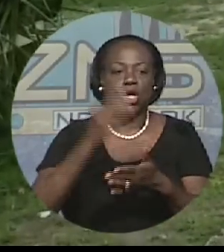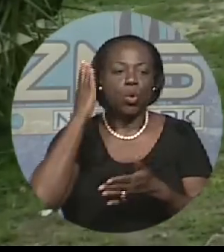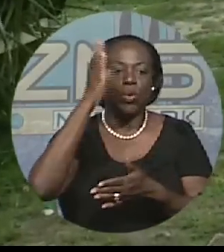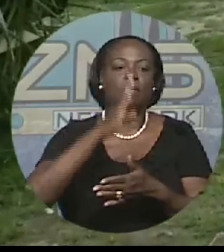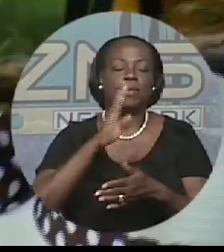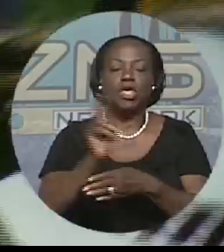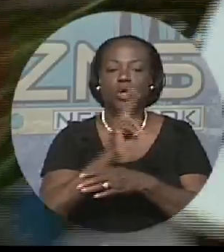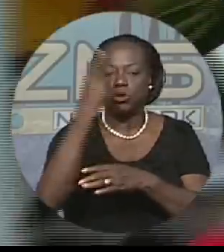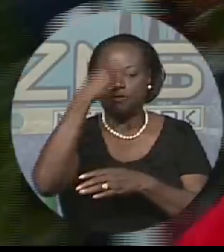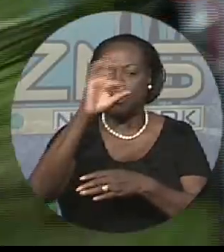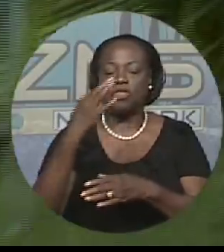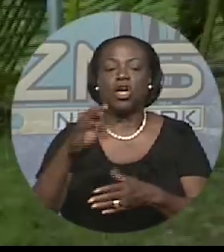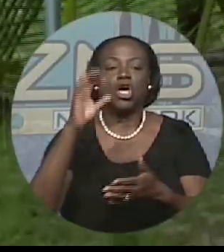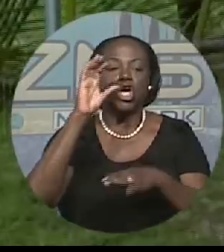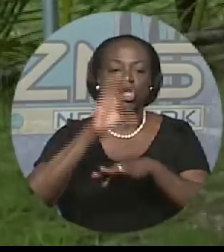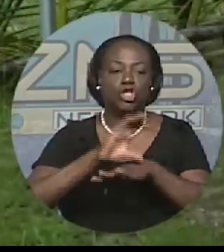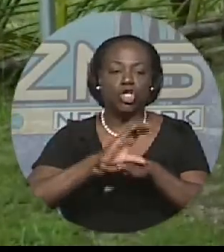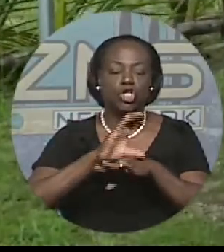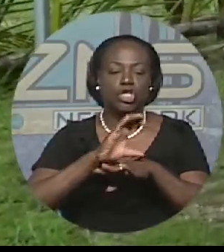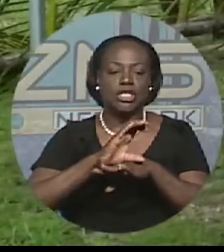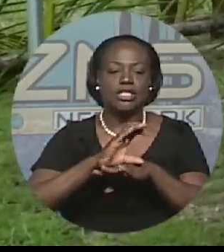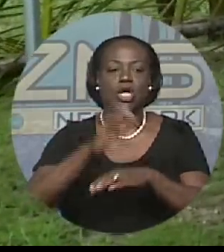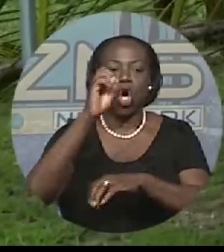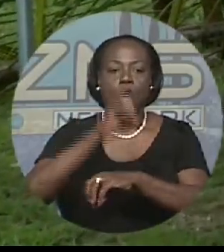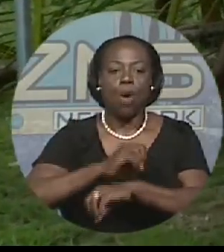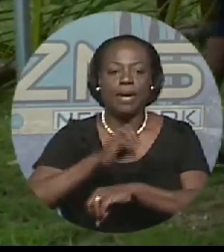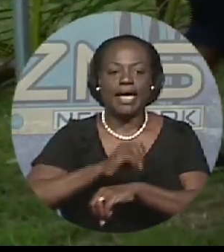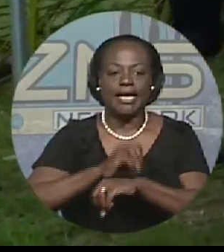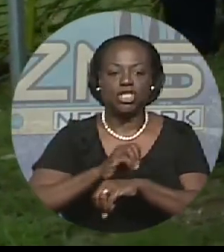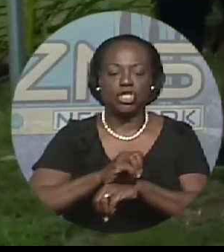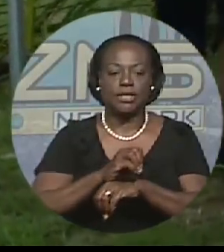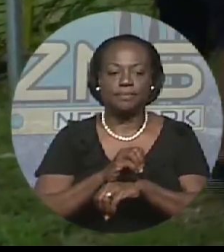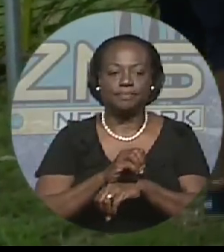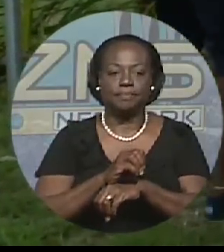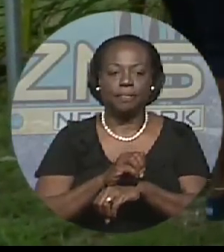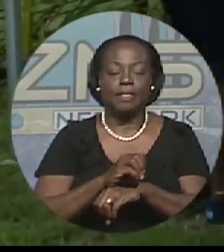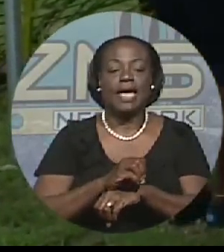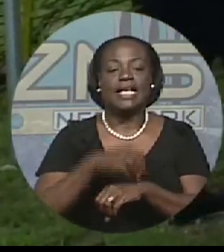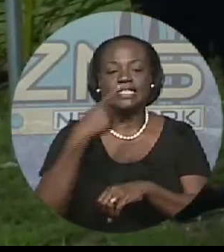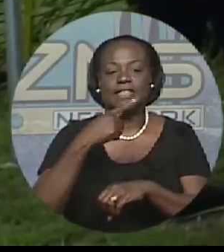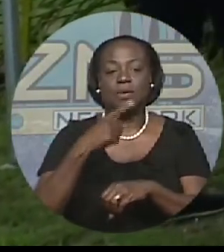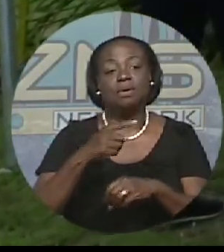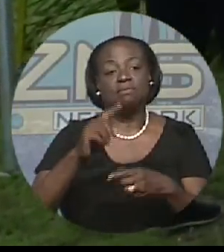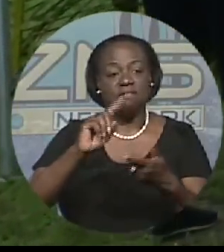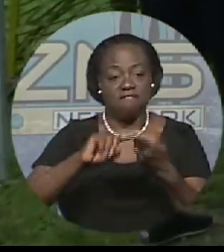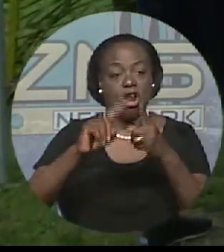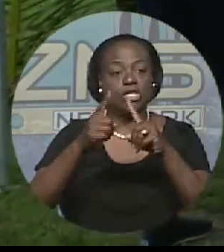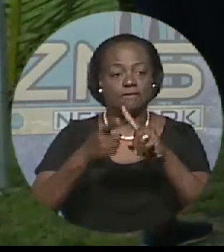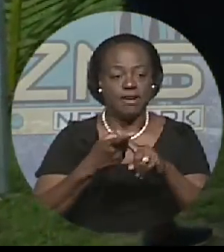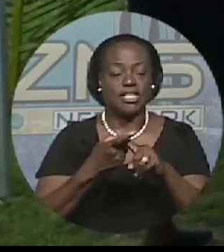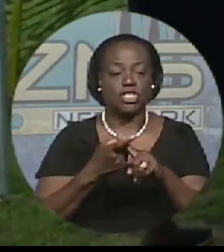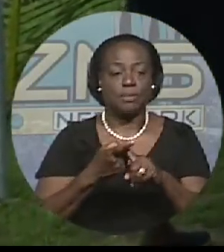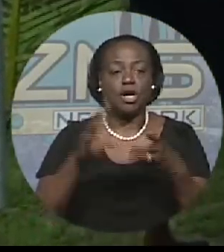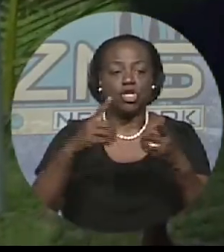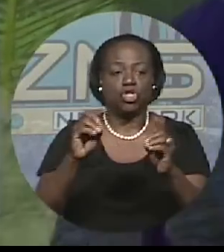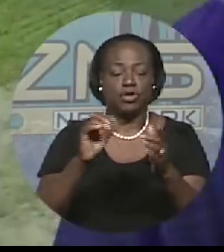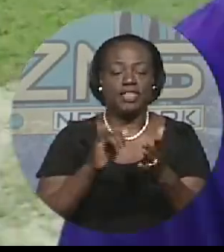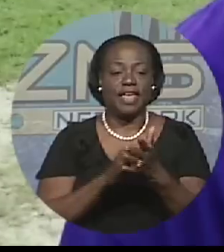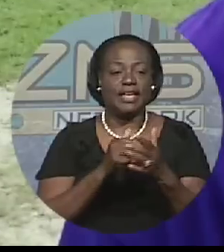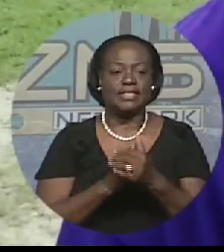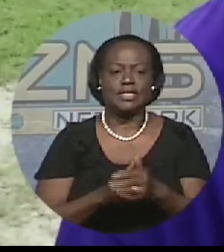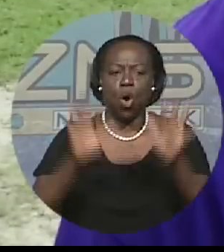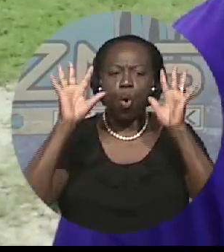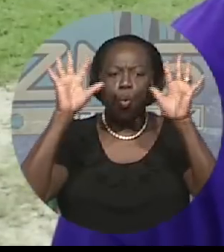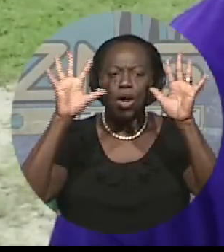obligations. He also noted that the event encourages a sense of camaraderie that extends beyond New Providence. Well, it's a